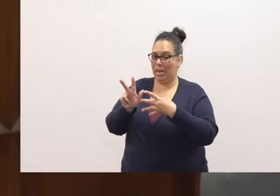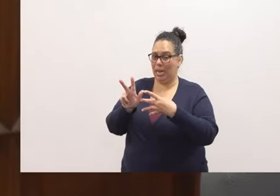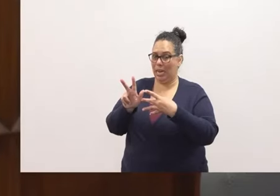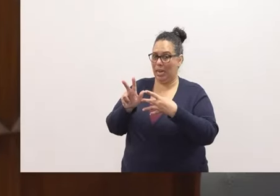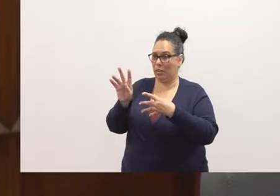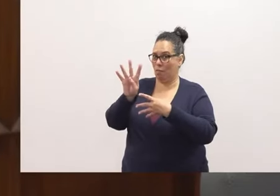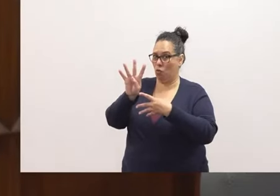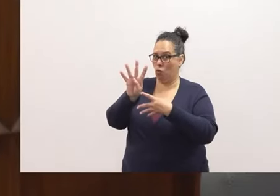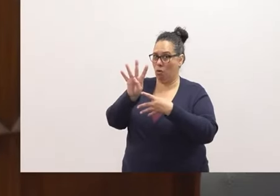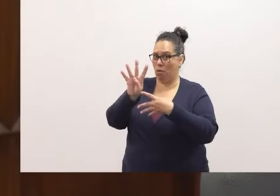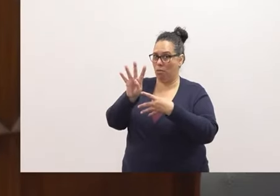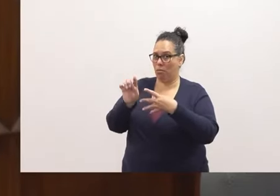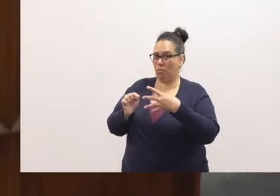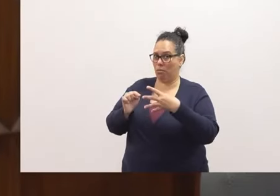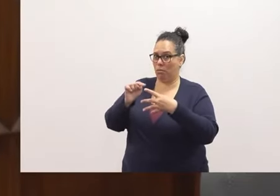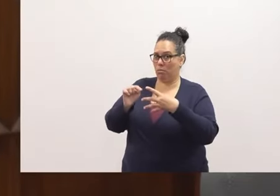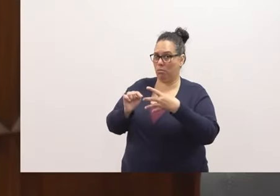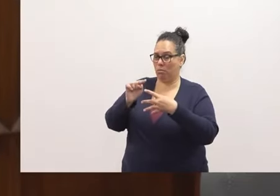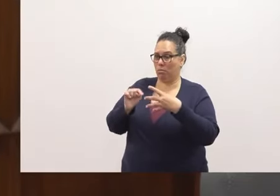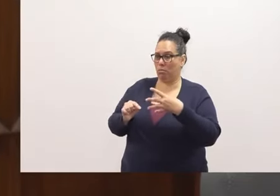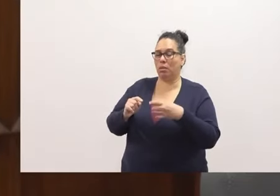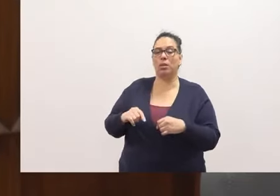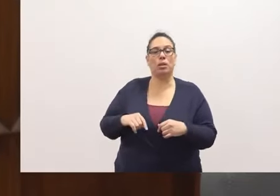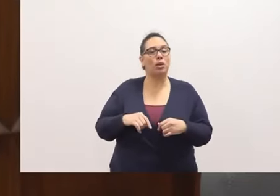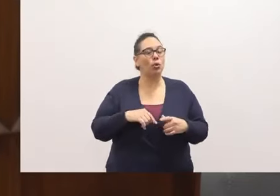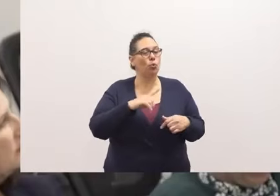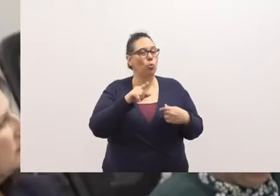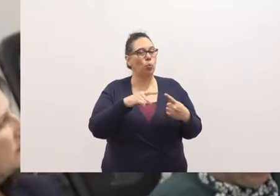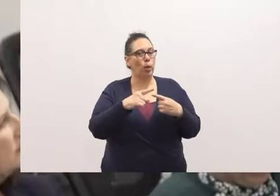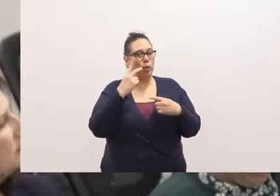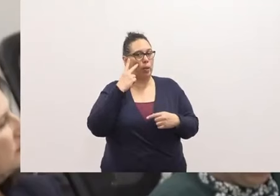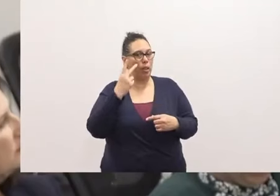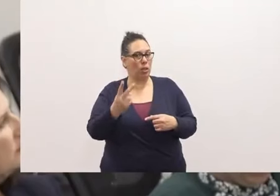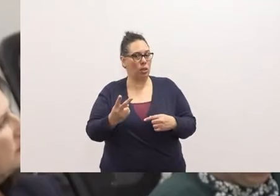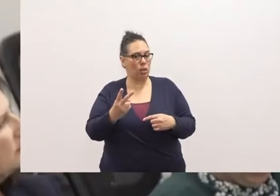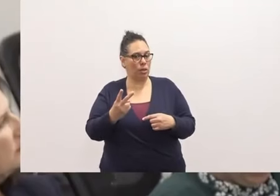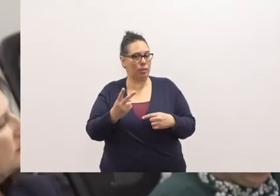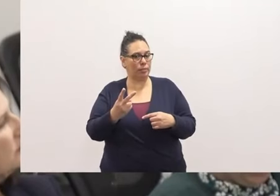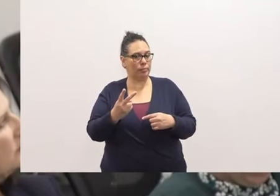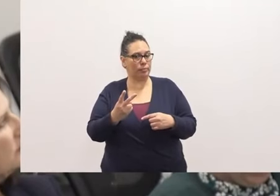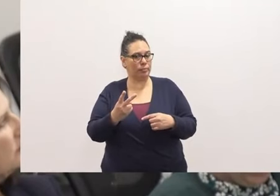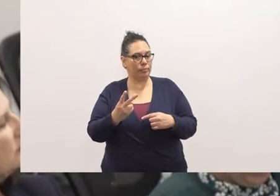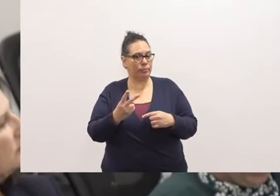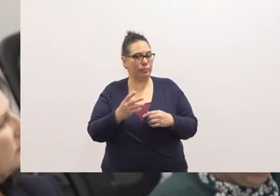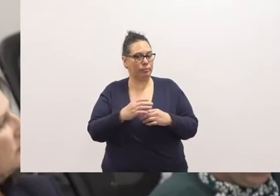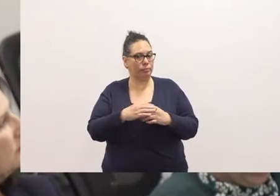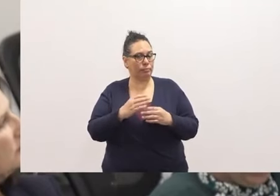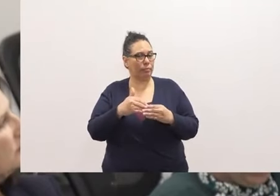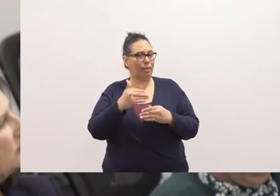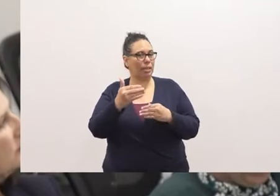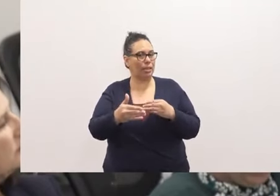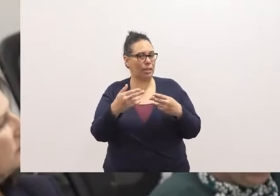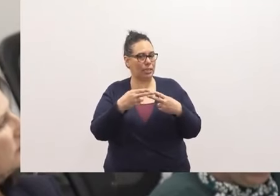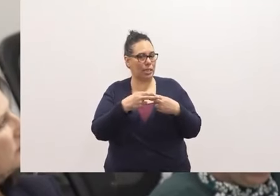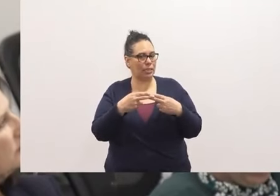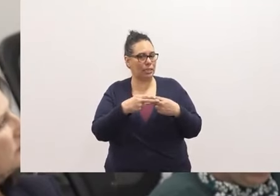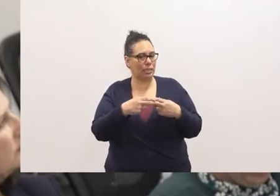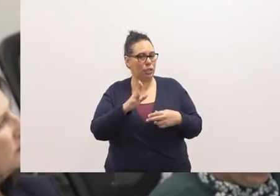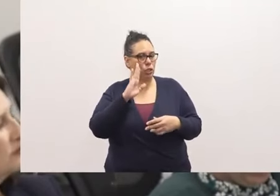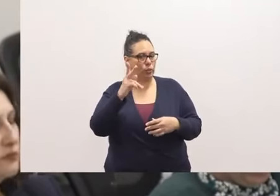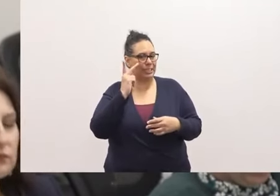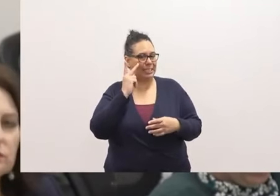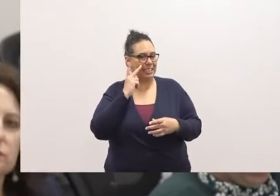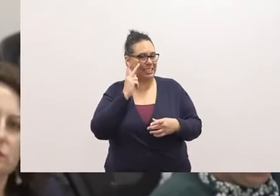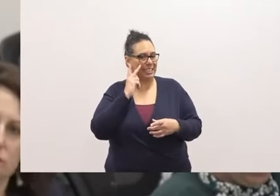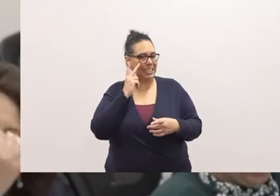Does that... Wars. Well, when we look at... If just by look, I think in the next couple slides, you're going to